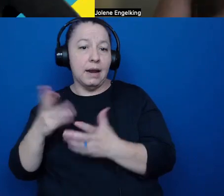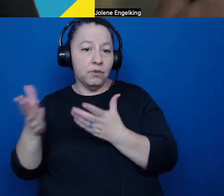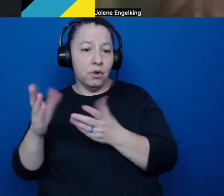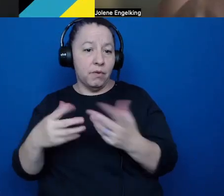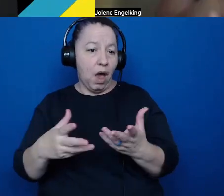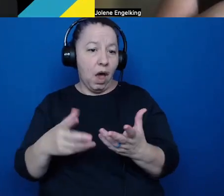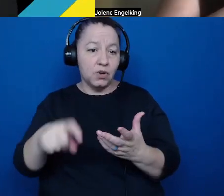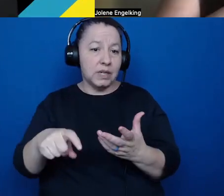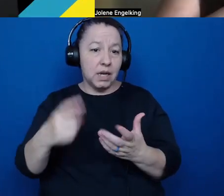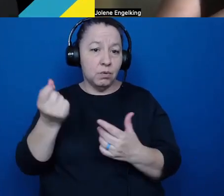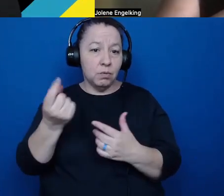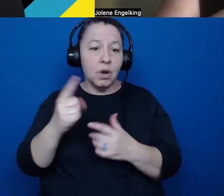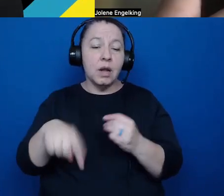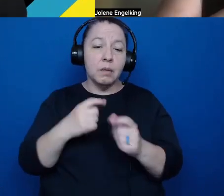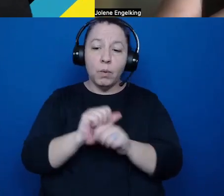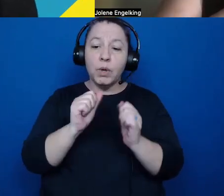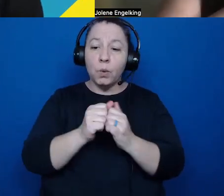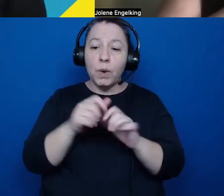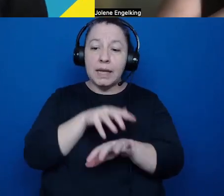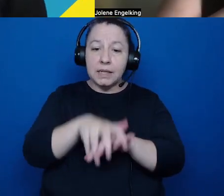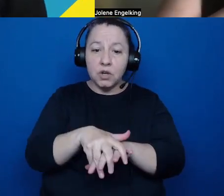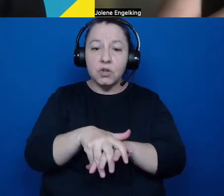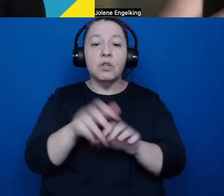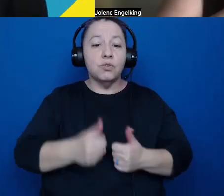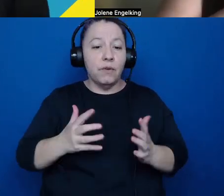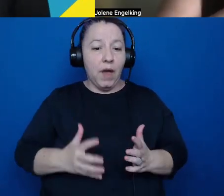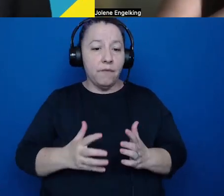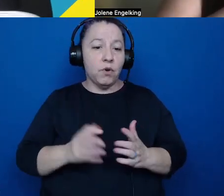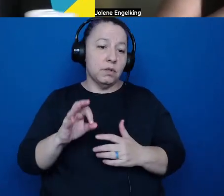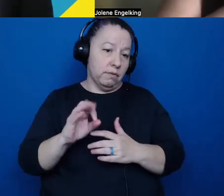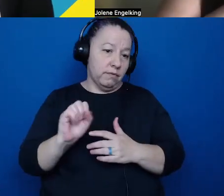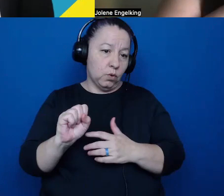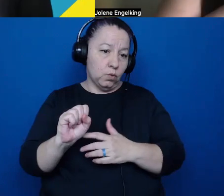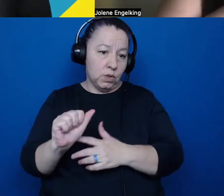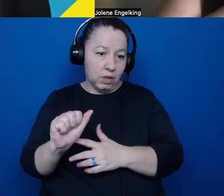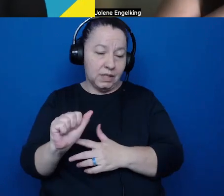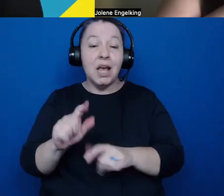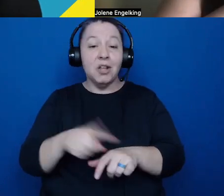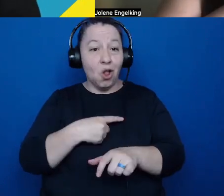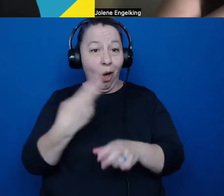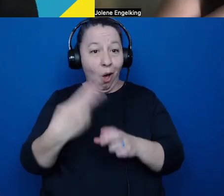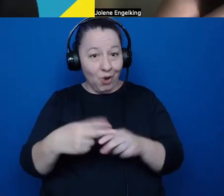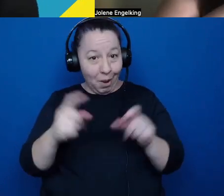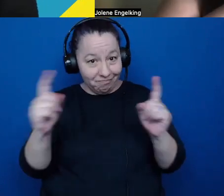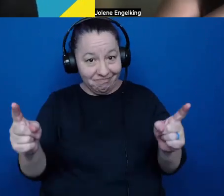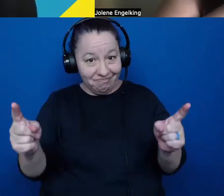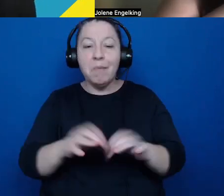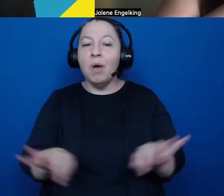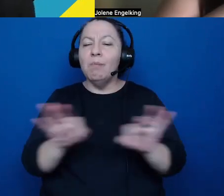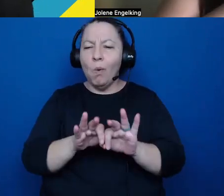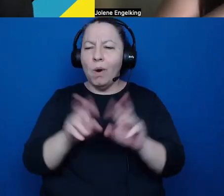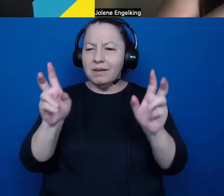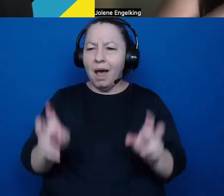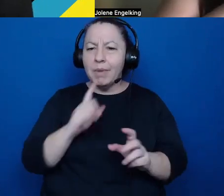know about working with Indigenous survivors of sexual assault. It's a very long title, but it's a very important topic, and we're really excited to be